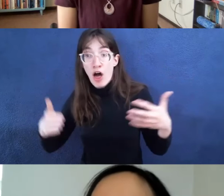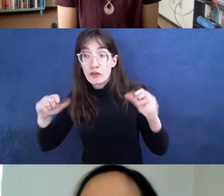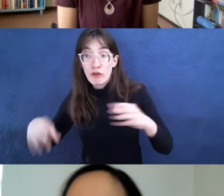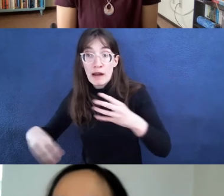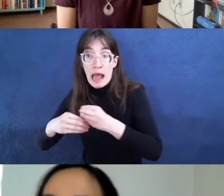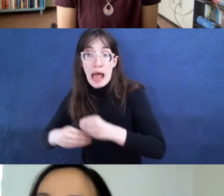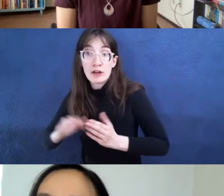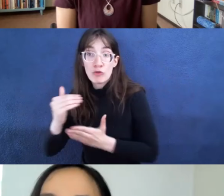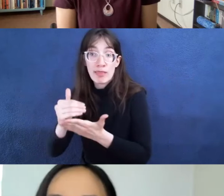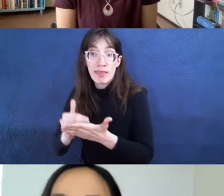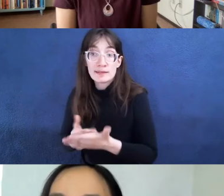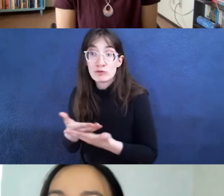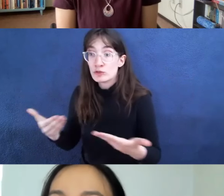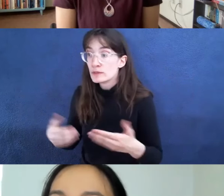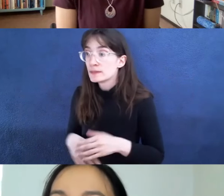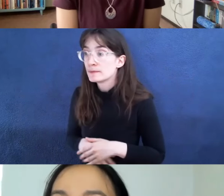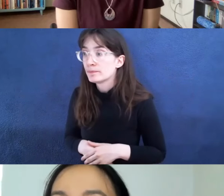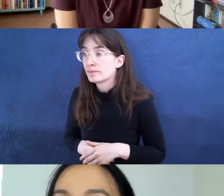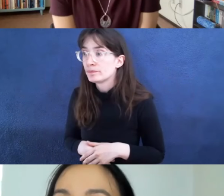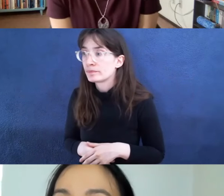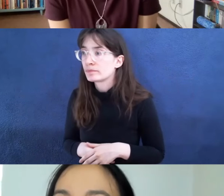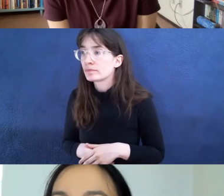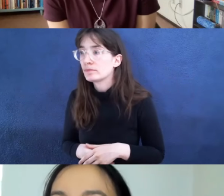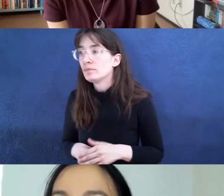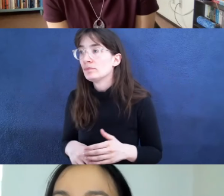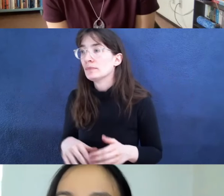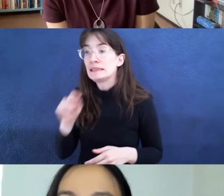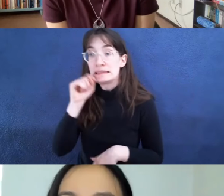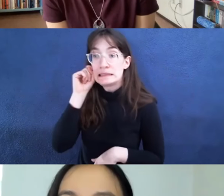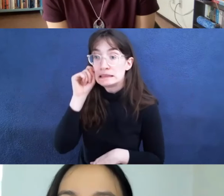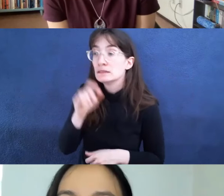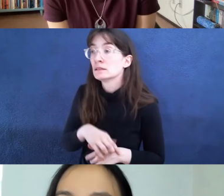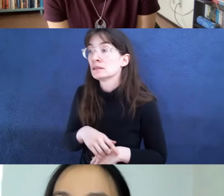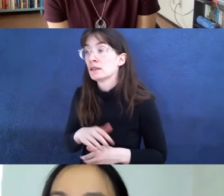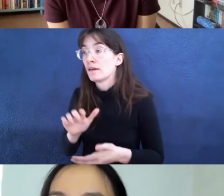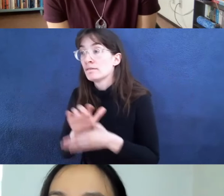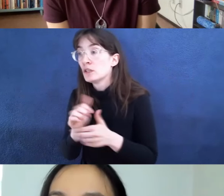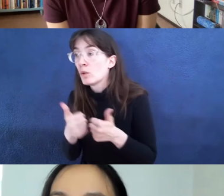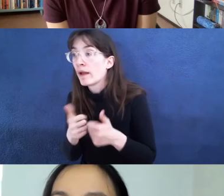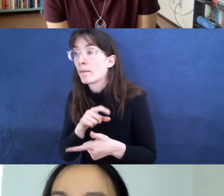So for my teens, video gaming, art, music, playing a sport.